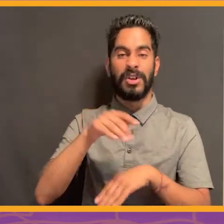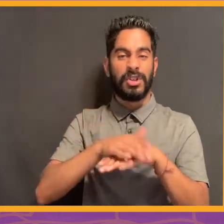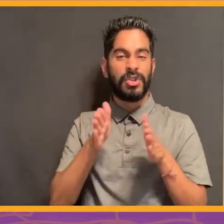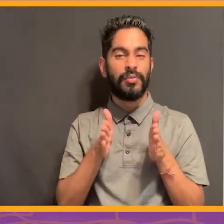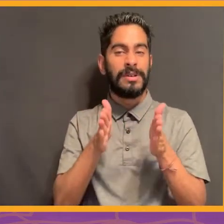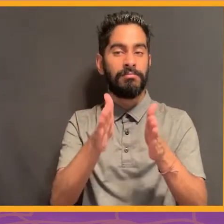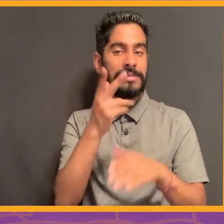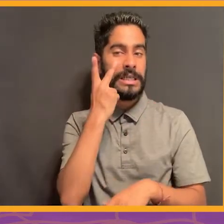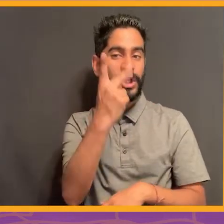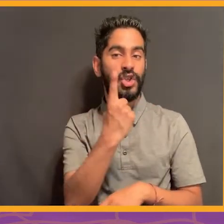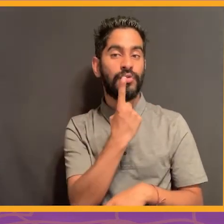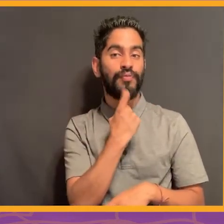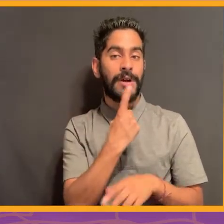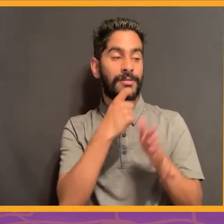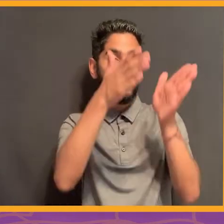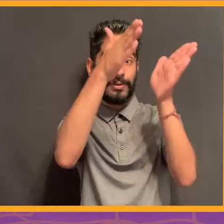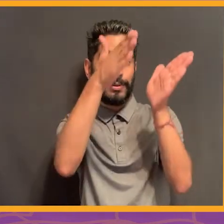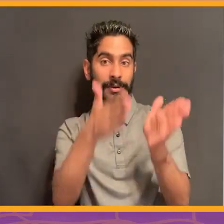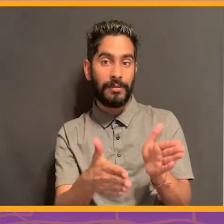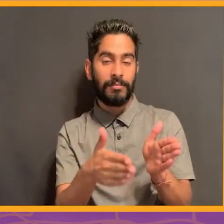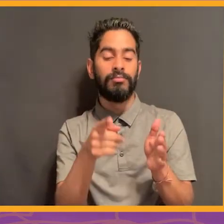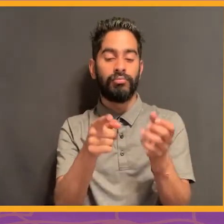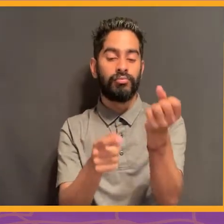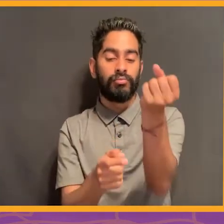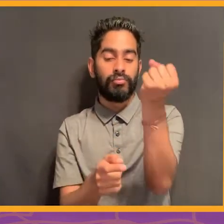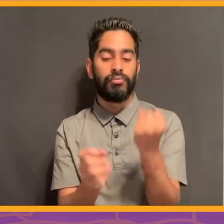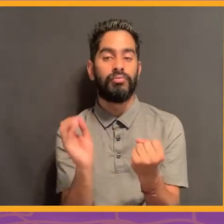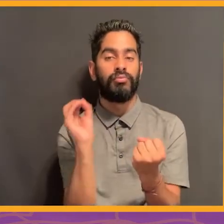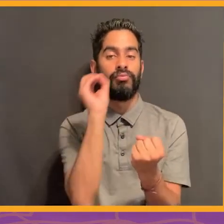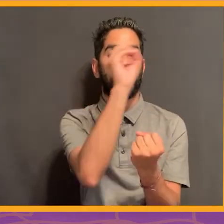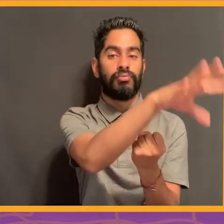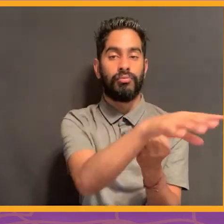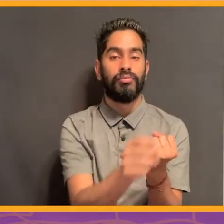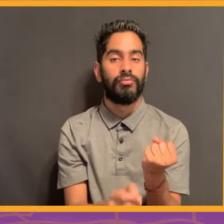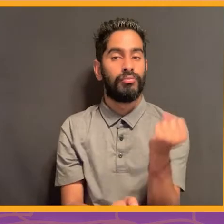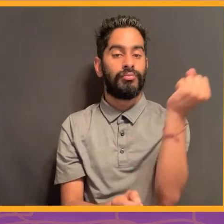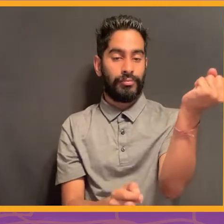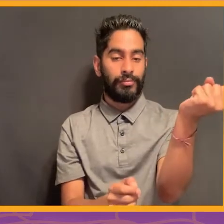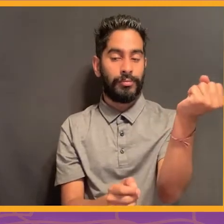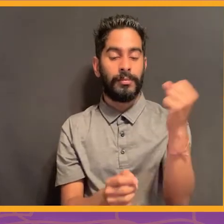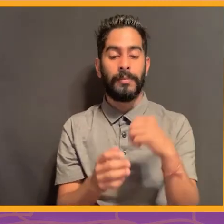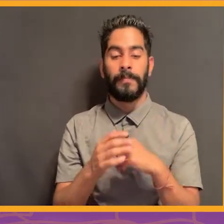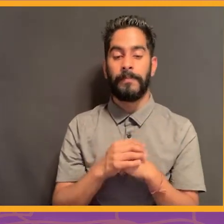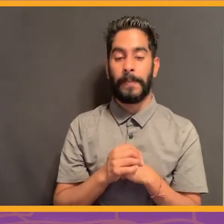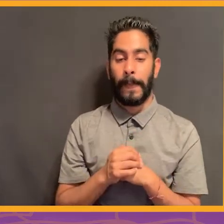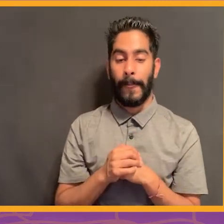Mail or return the return envelope 3 as soon as possible.